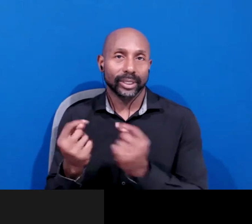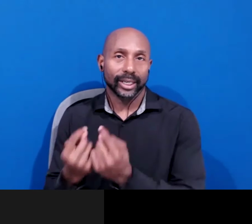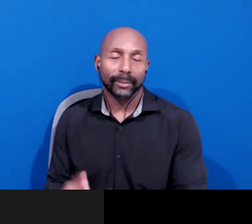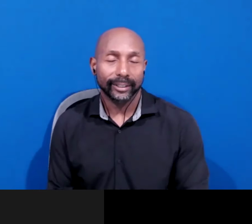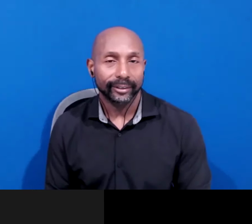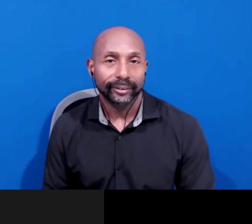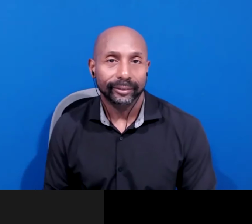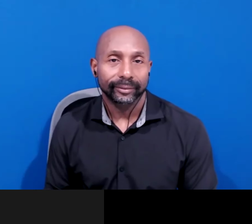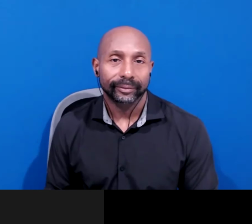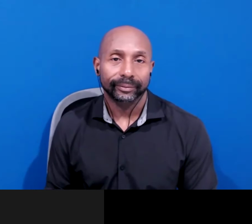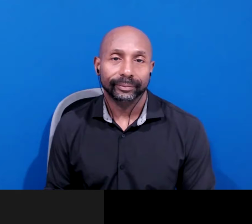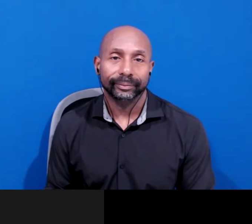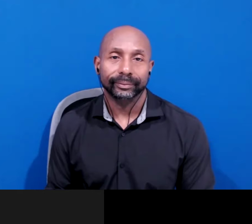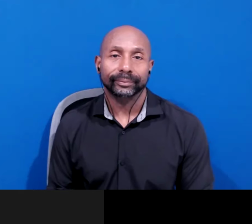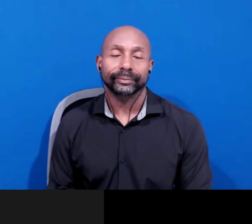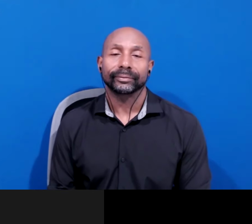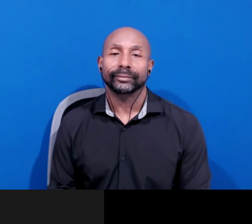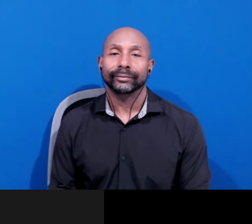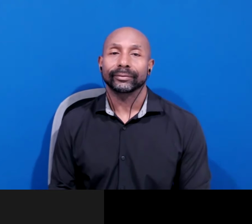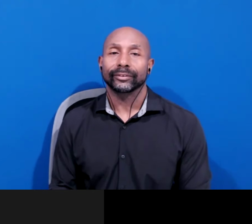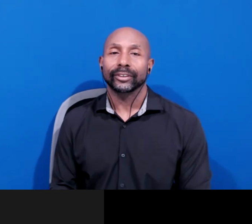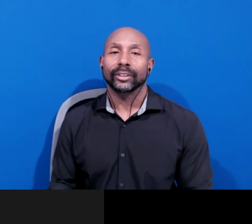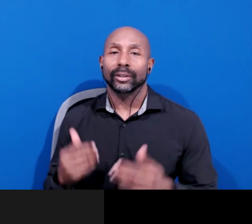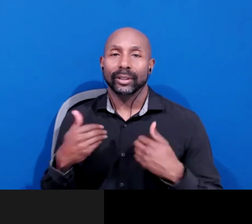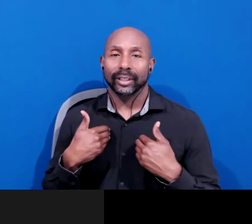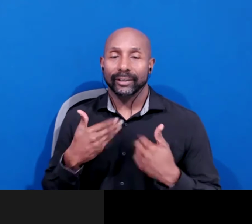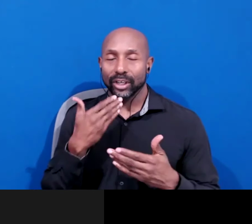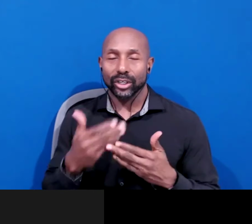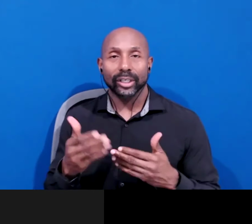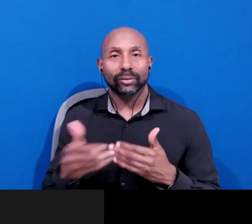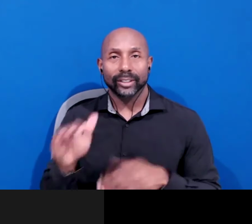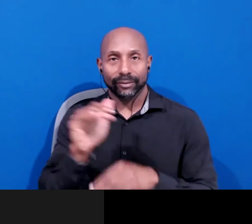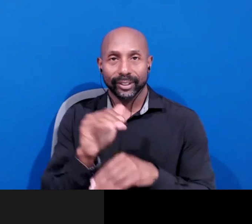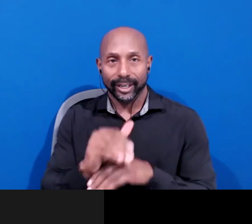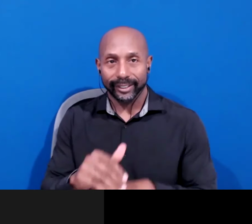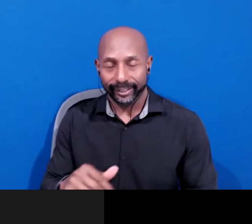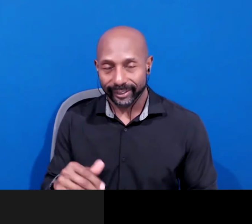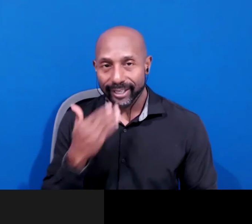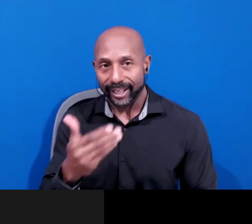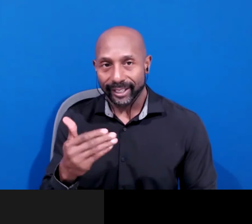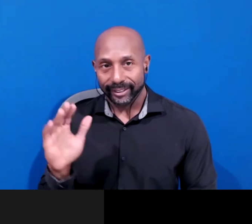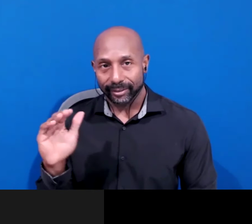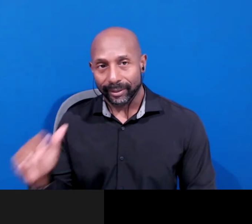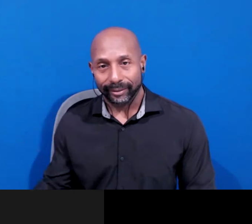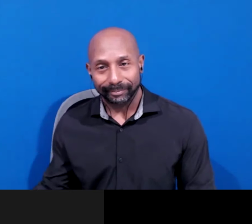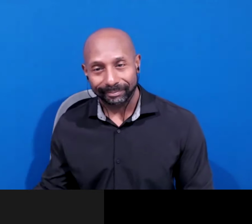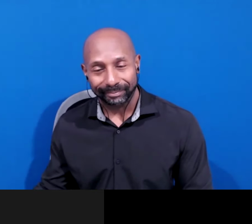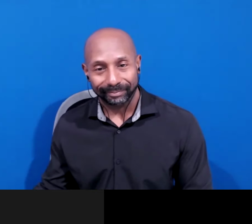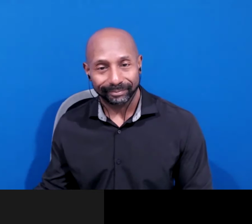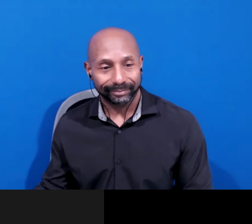I wish you a good rest of your evening. Thanks, everyone. Bye, everyone.